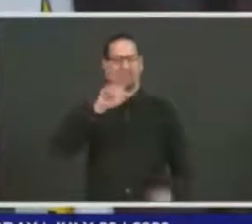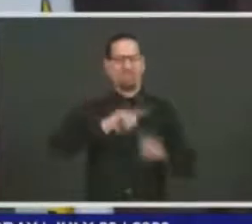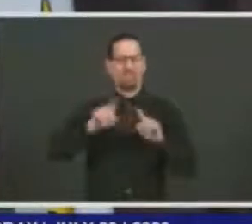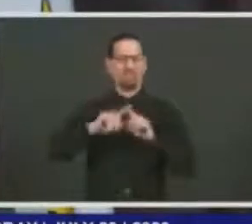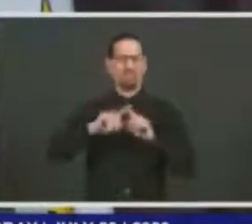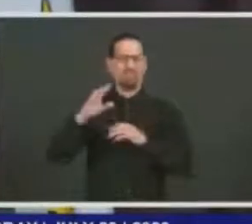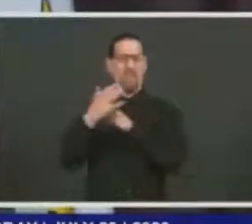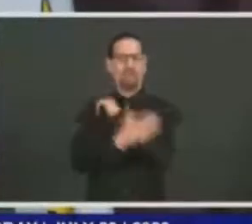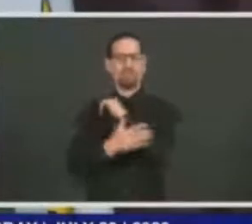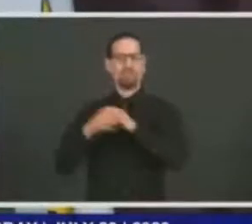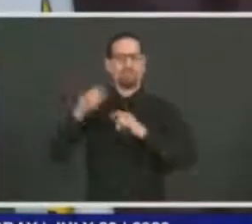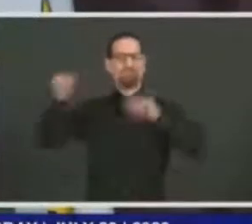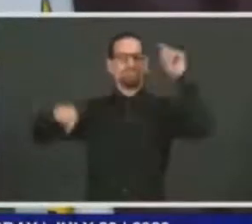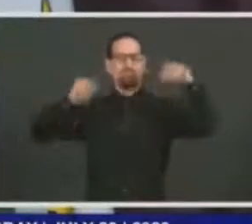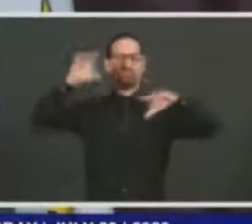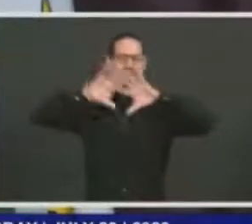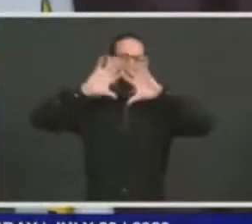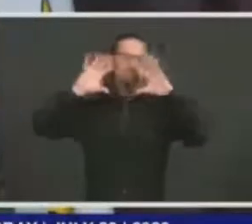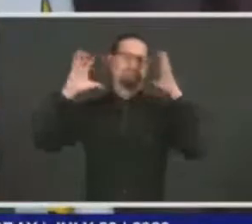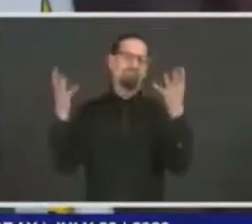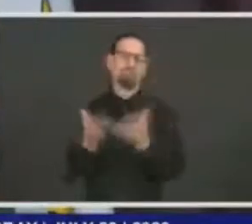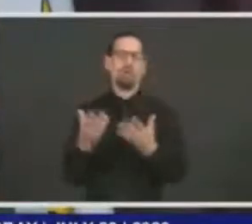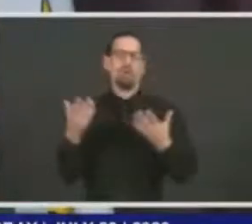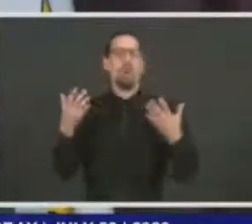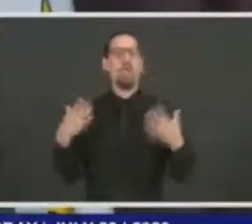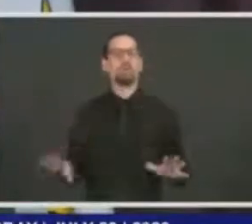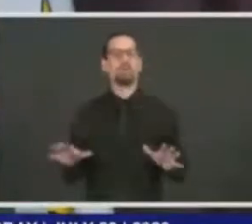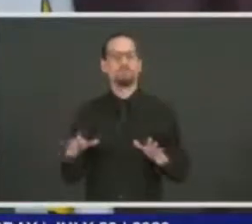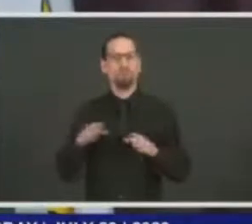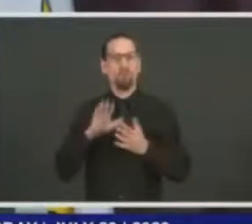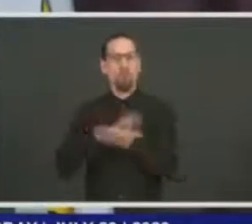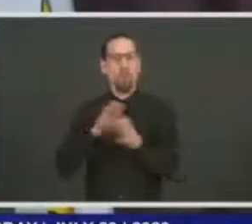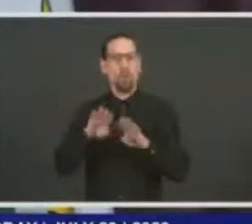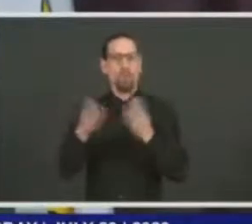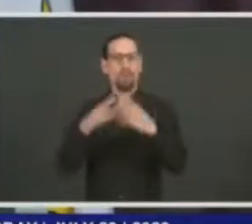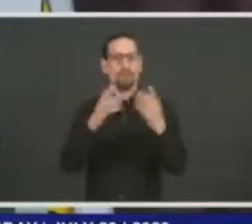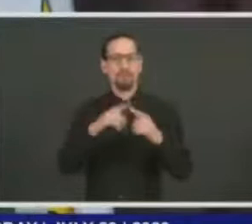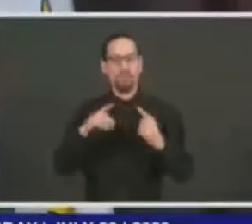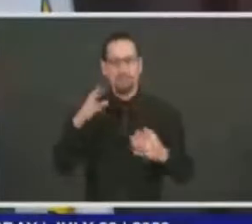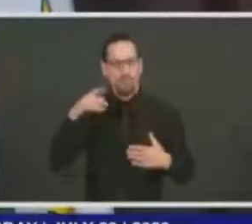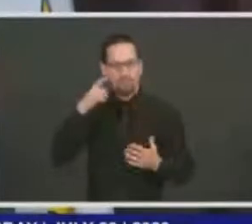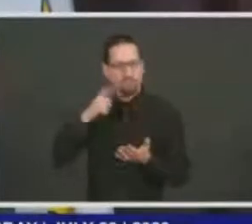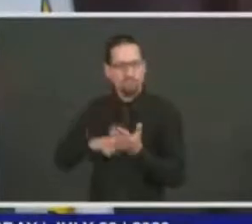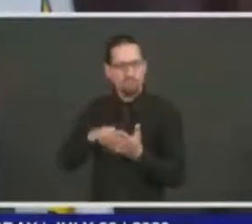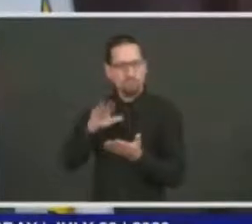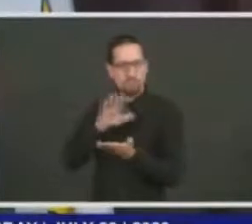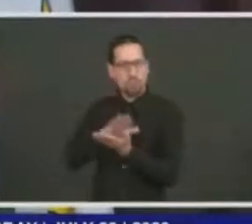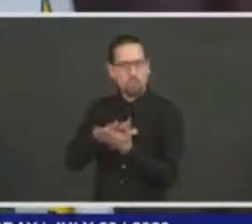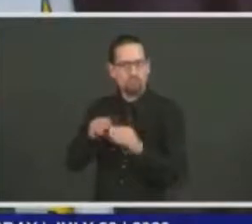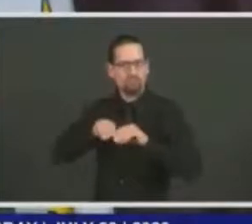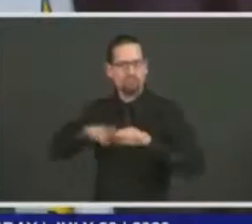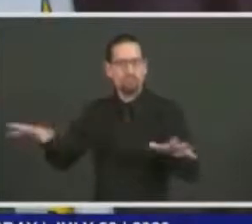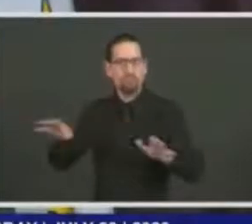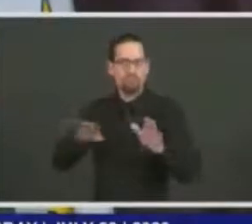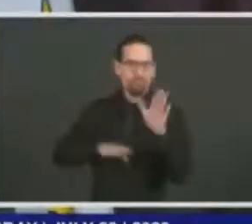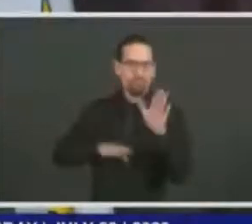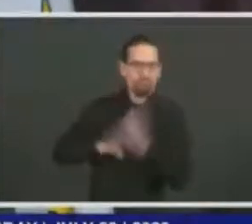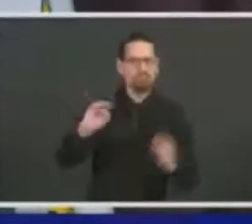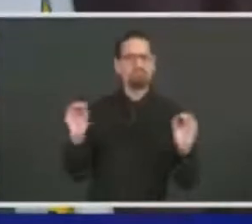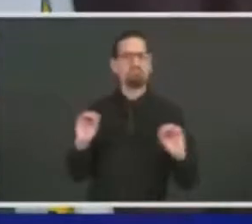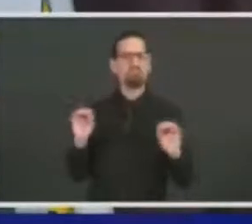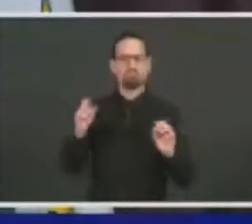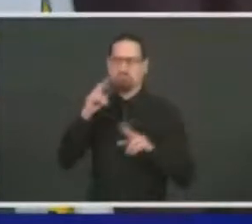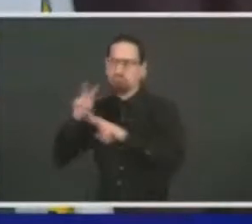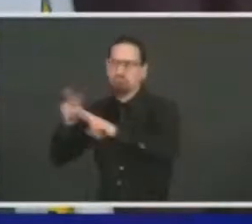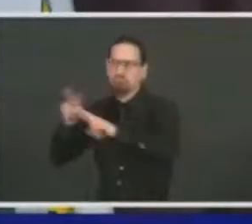opened schools, they've seen no spikes. So it can be done. The question is, what do we have to have